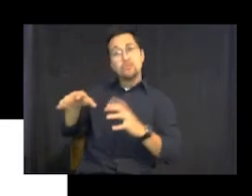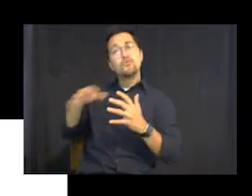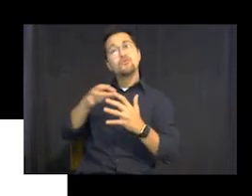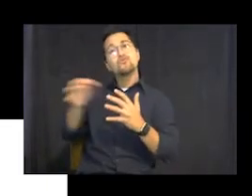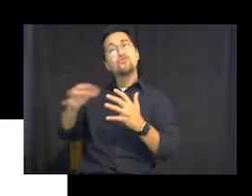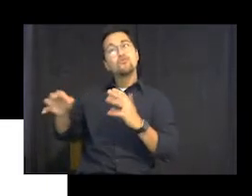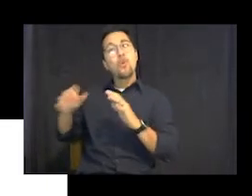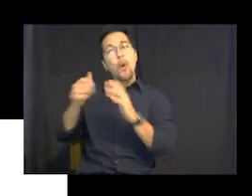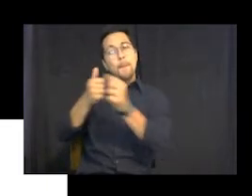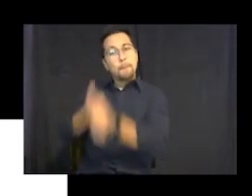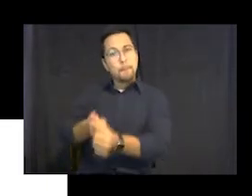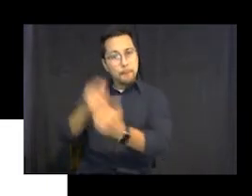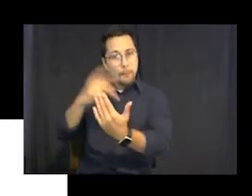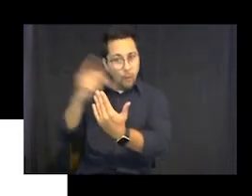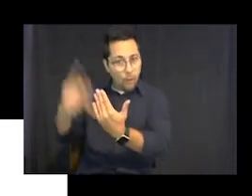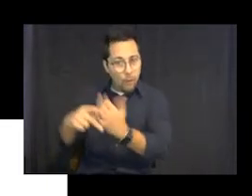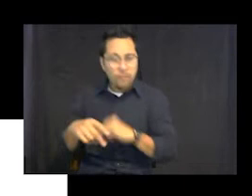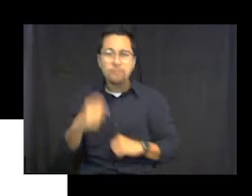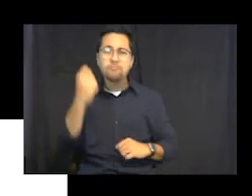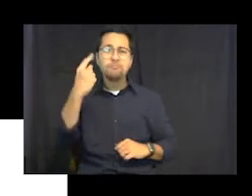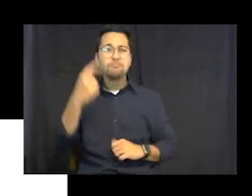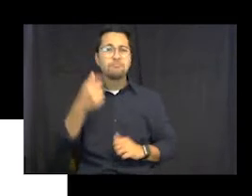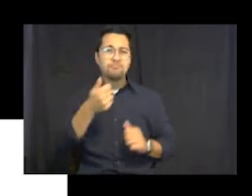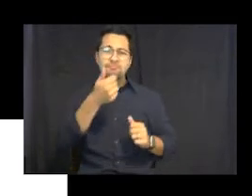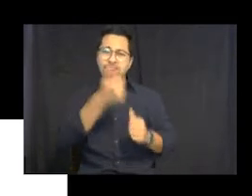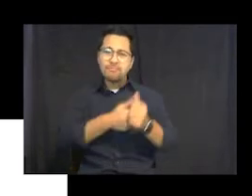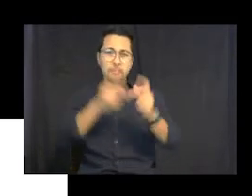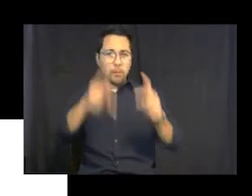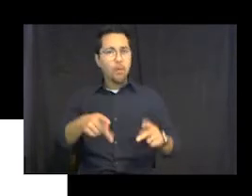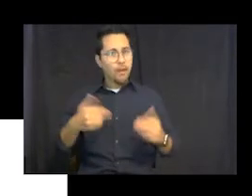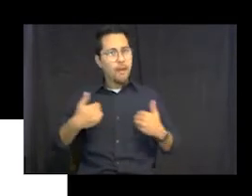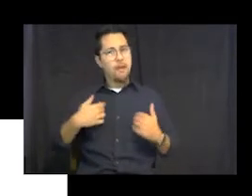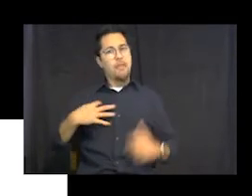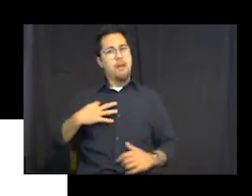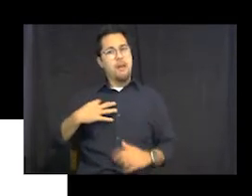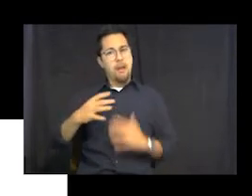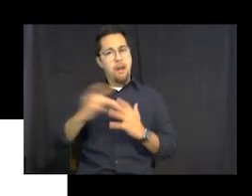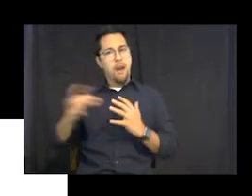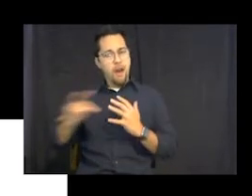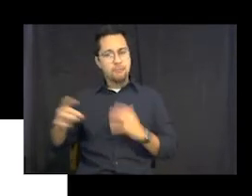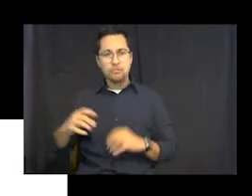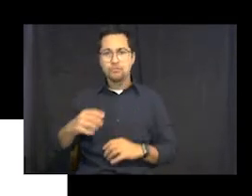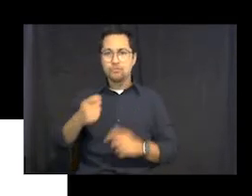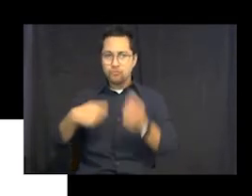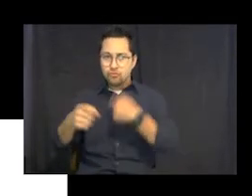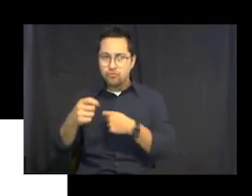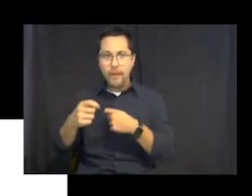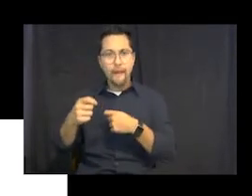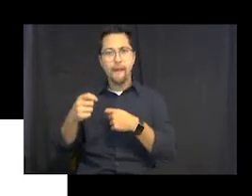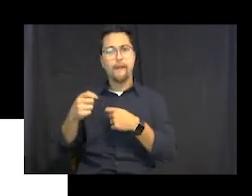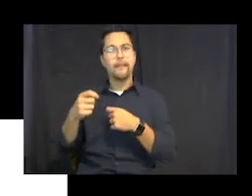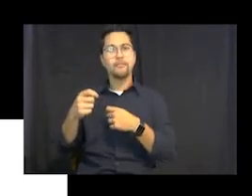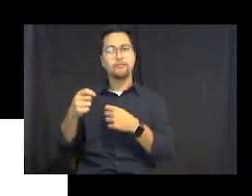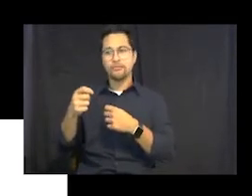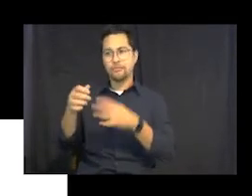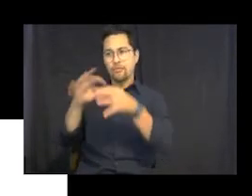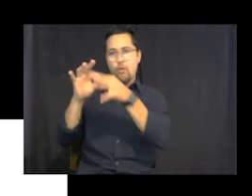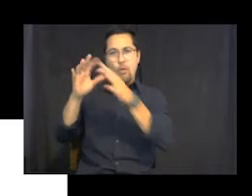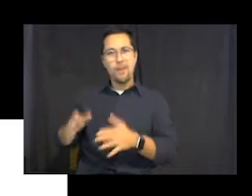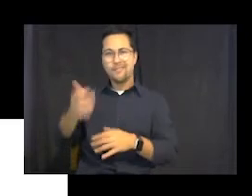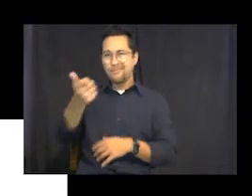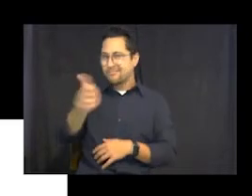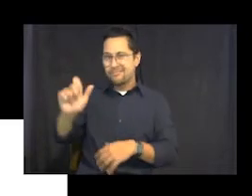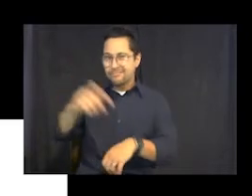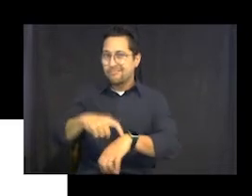program, and that every individual does have the option to change their WSC and their WSC agency at any time.